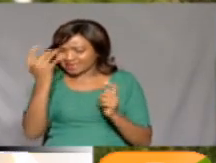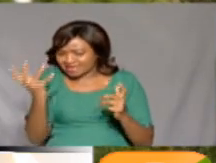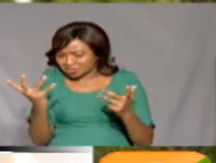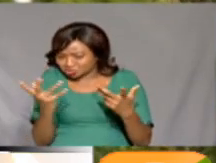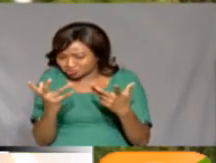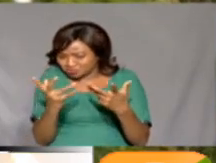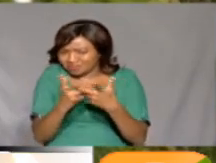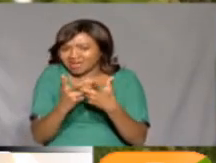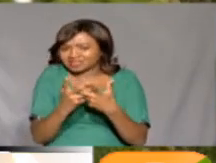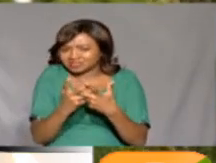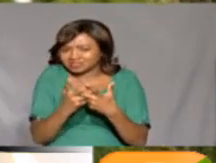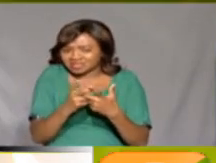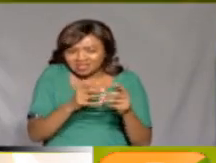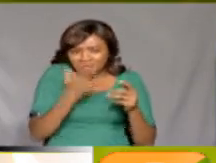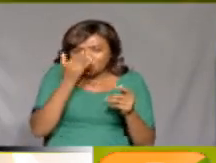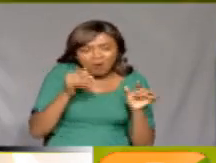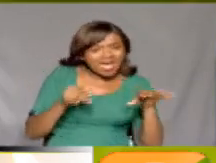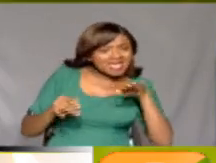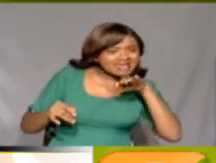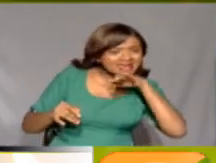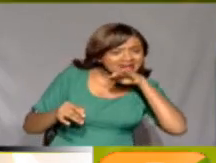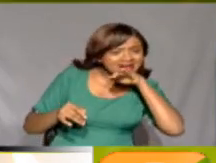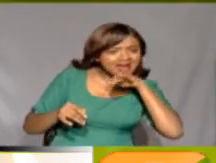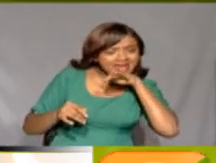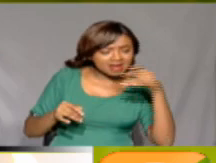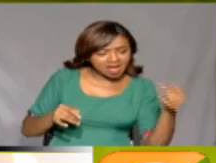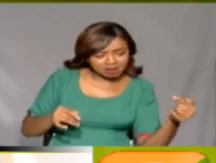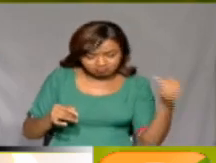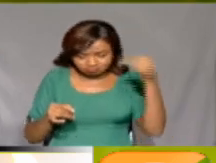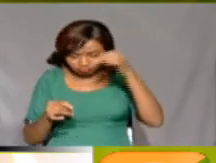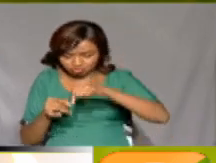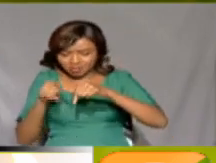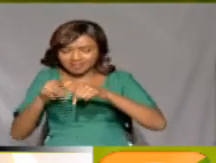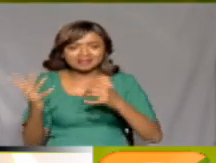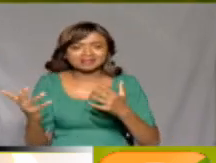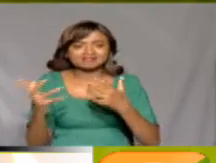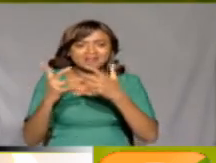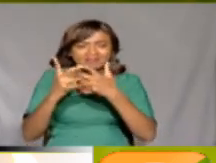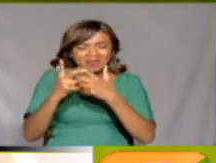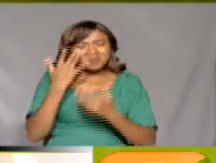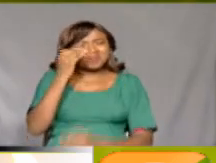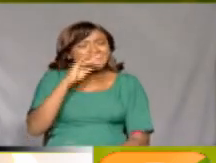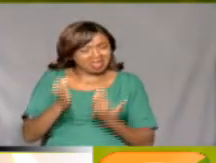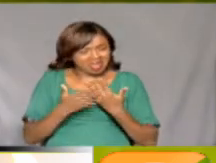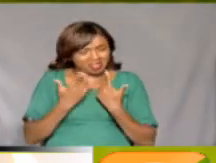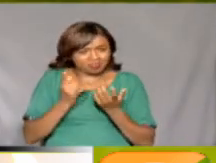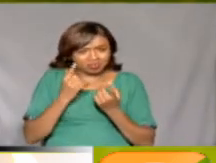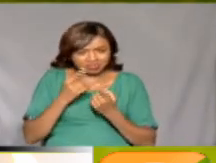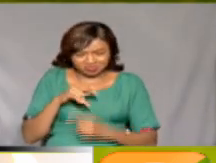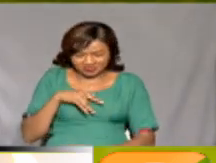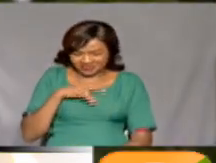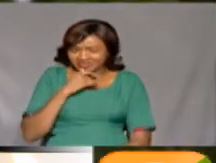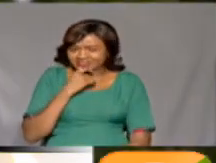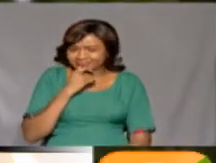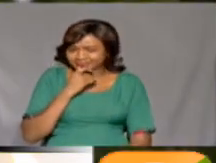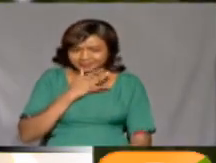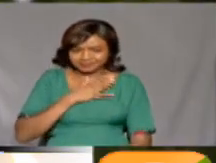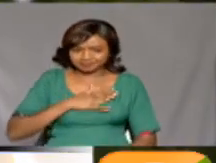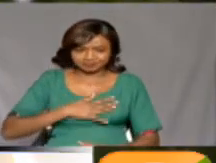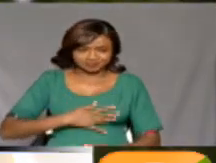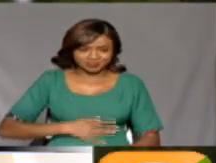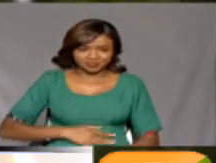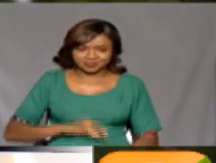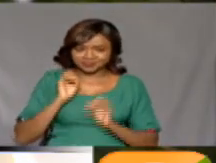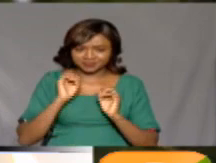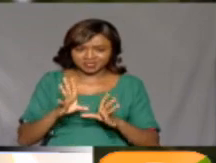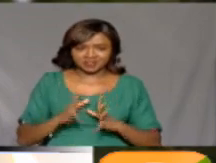bringing Raila into this arrangement. There was this expanded positions. We had